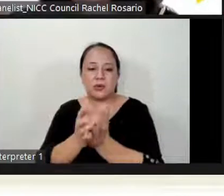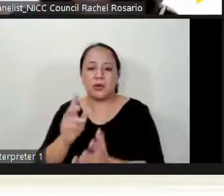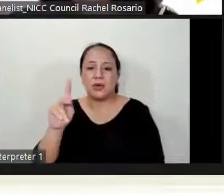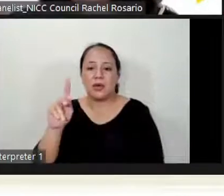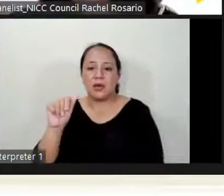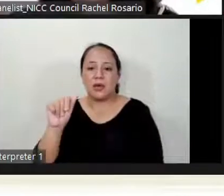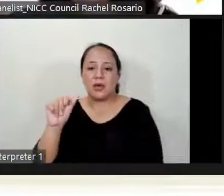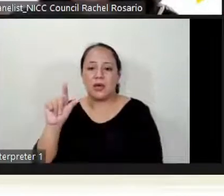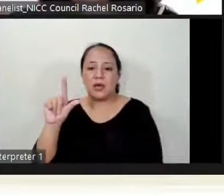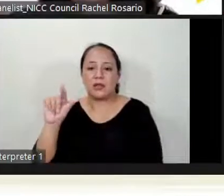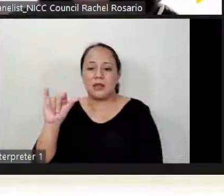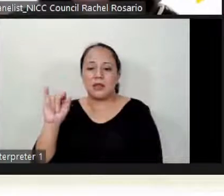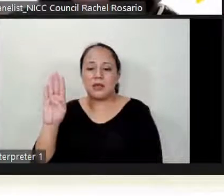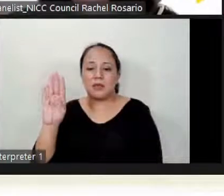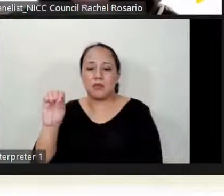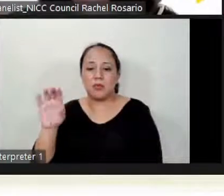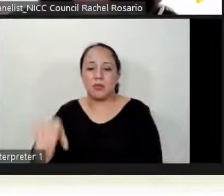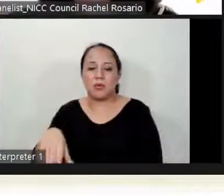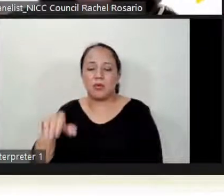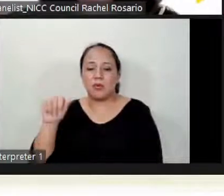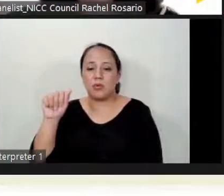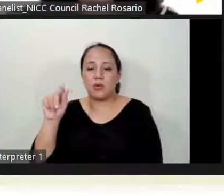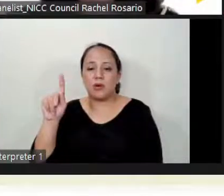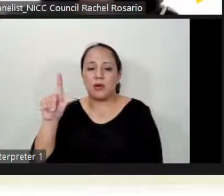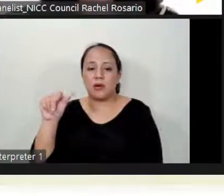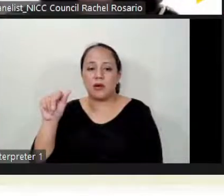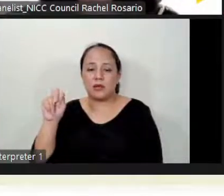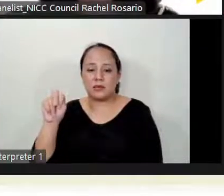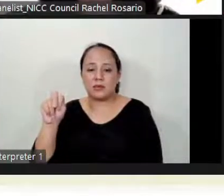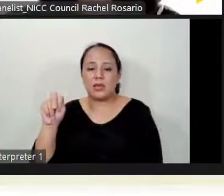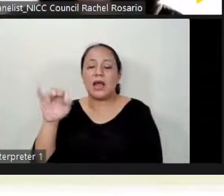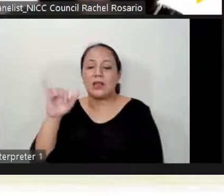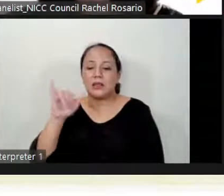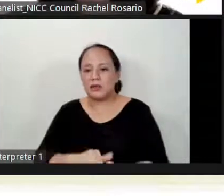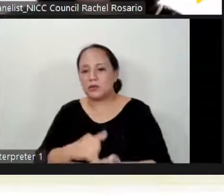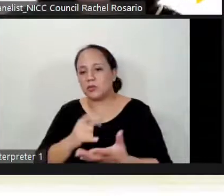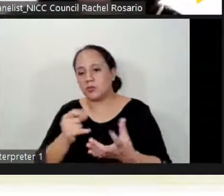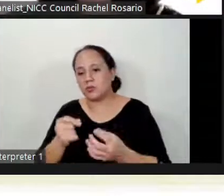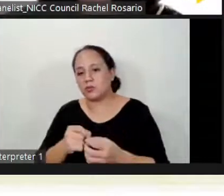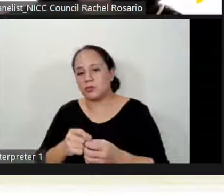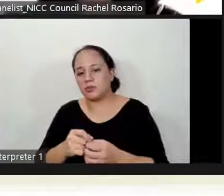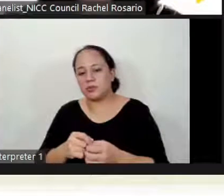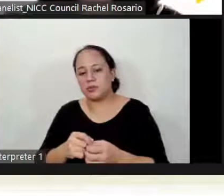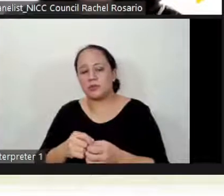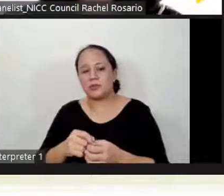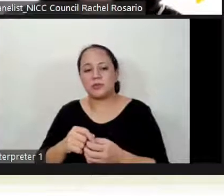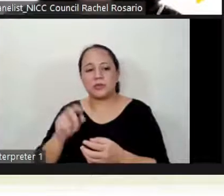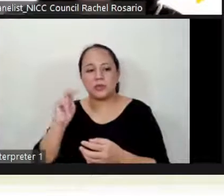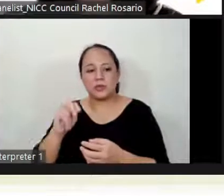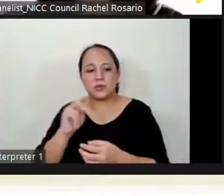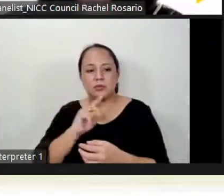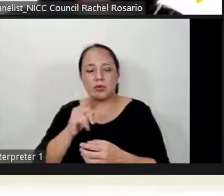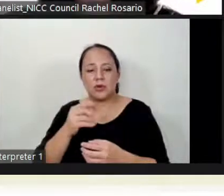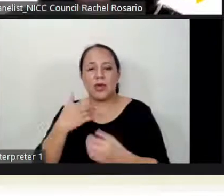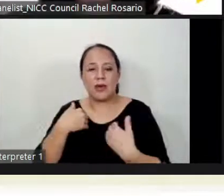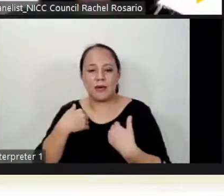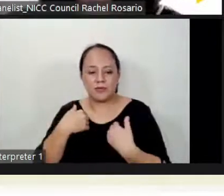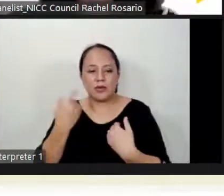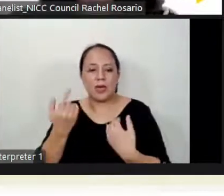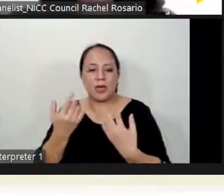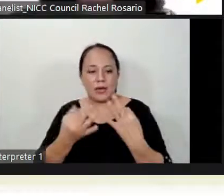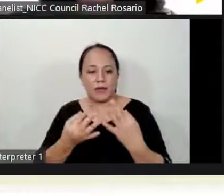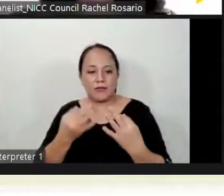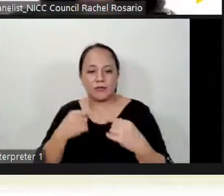Aklan. So ano po yan, madami pong ganun po ang ginagawa. So the need is really there. So if we're going